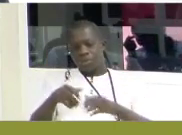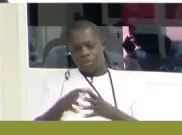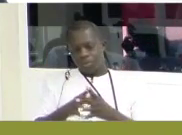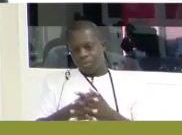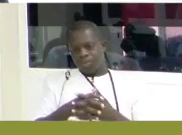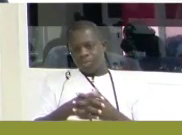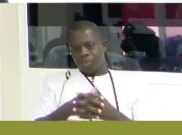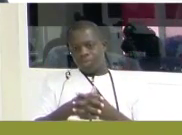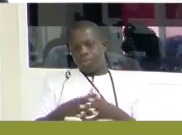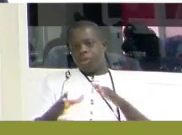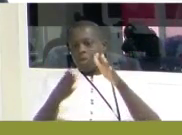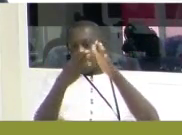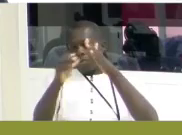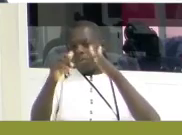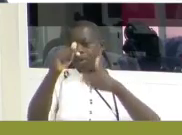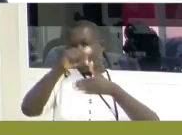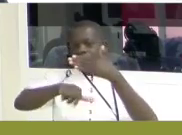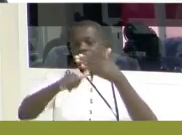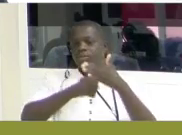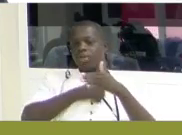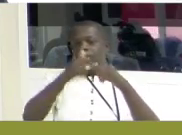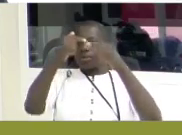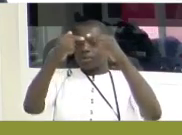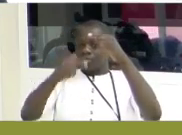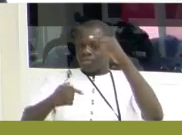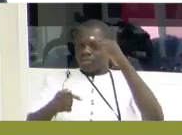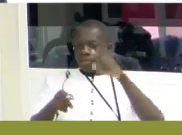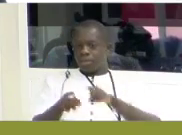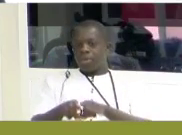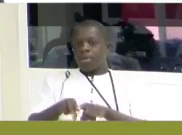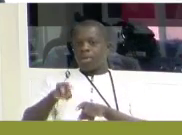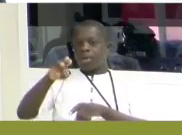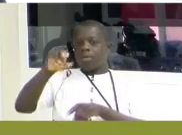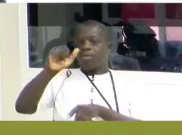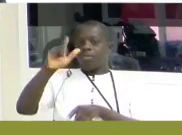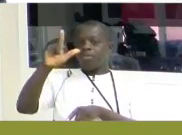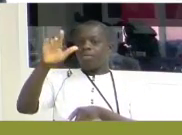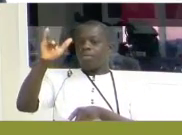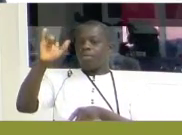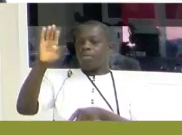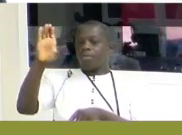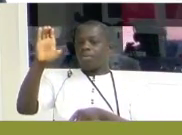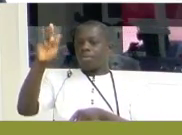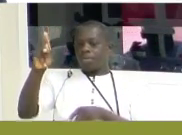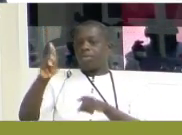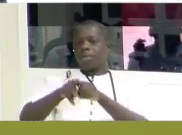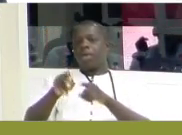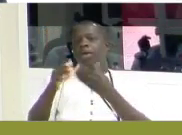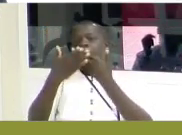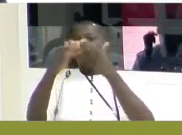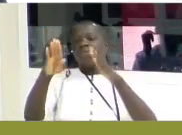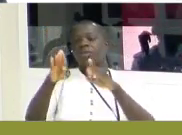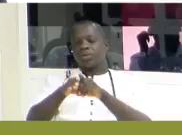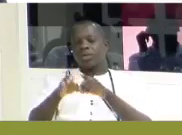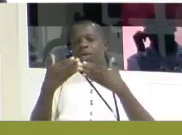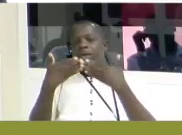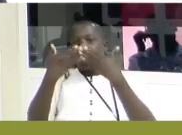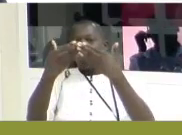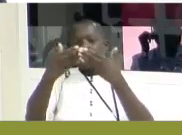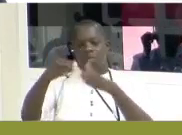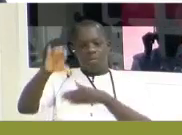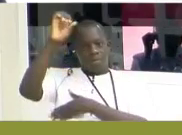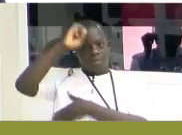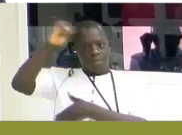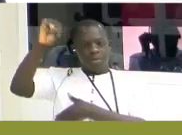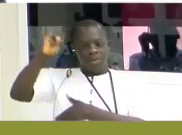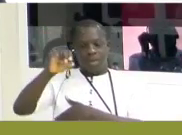And I quoted him in my statement that Malik, I already informed the president, that's President Jame, that Malik is the prime suspect.